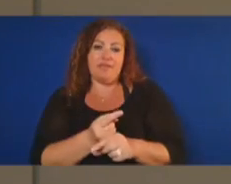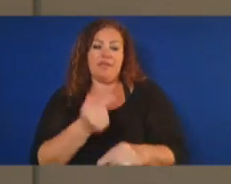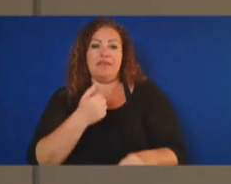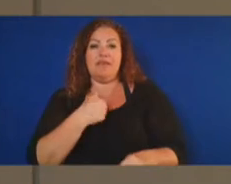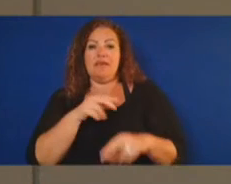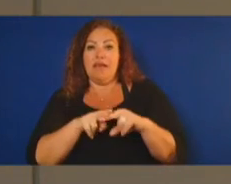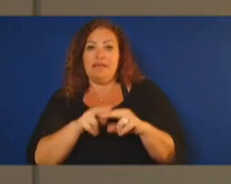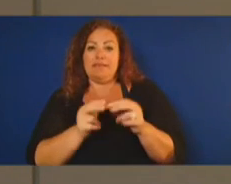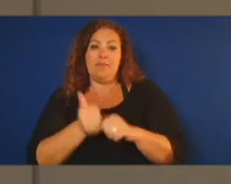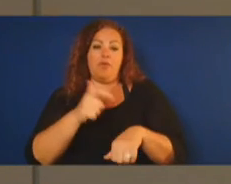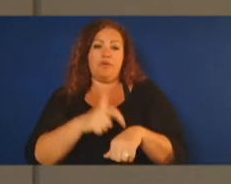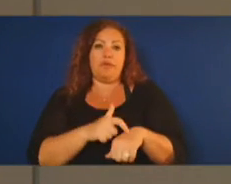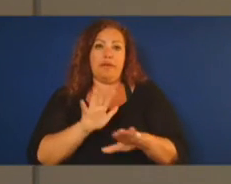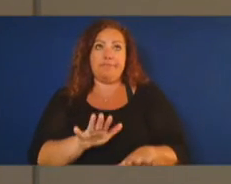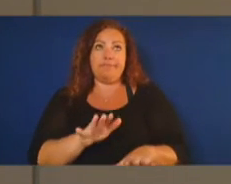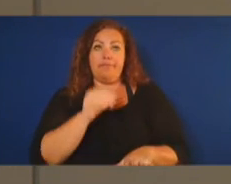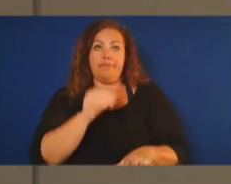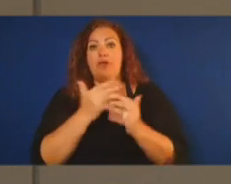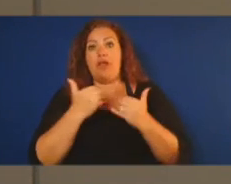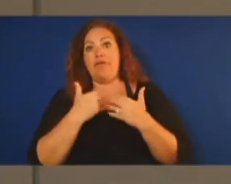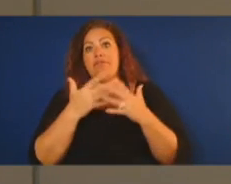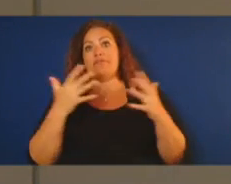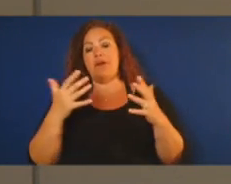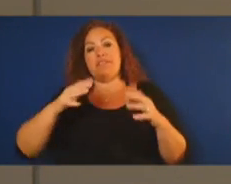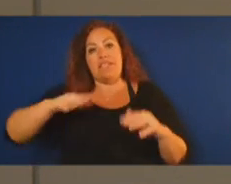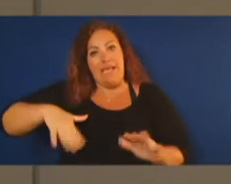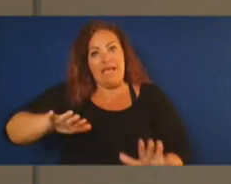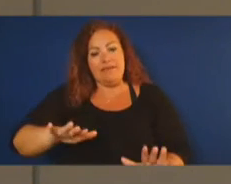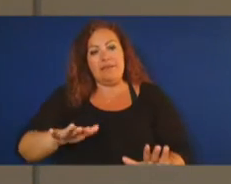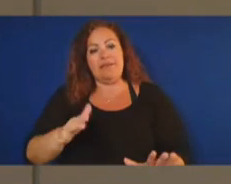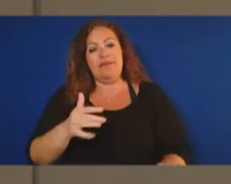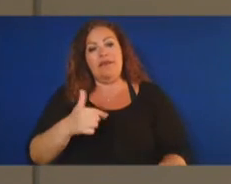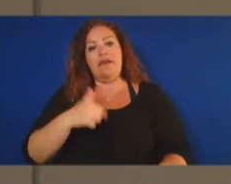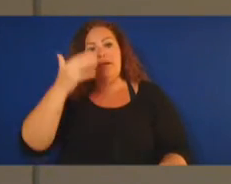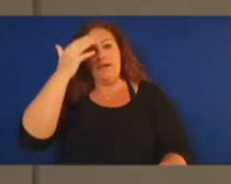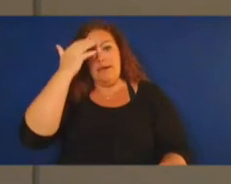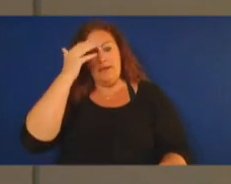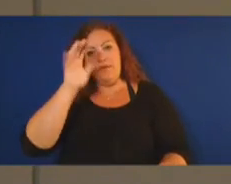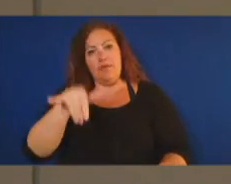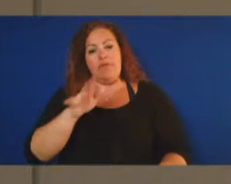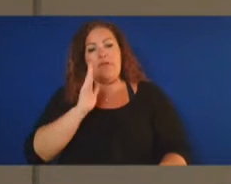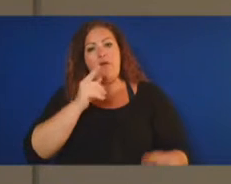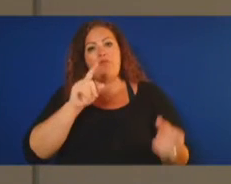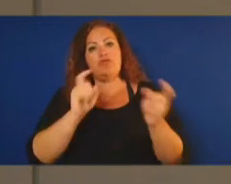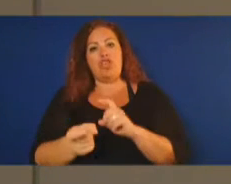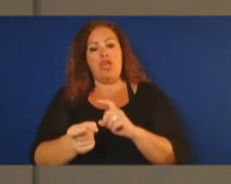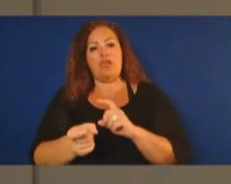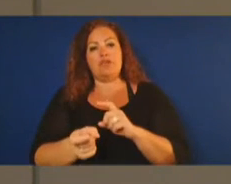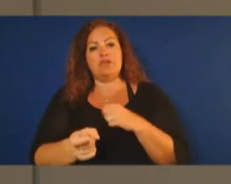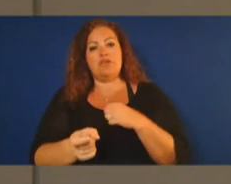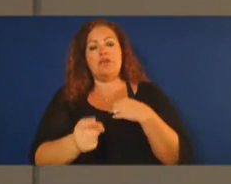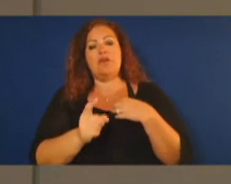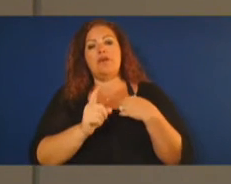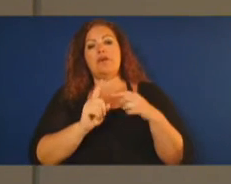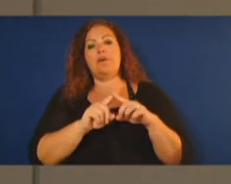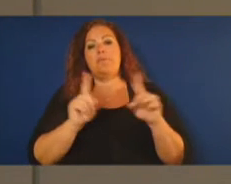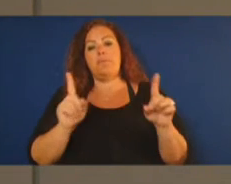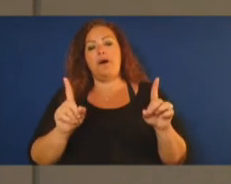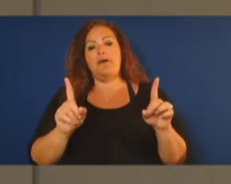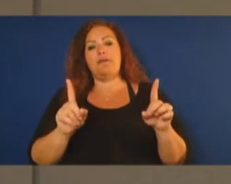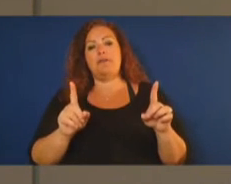of the time and we don't get as much yet I I know that's going to change um but you know in the